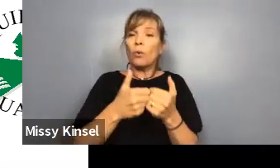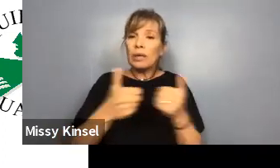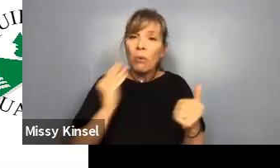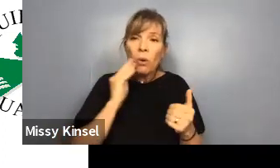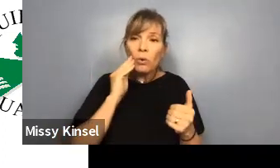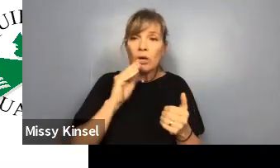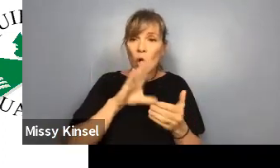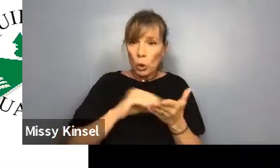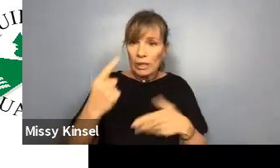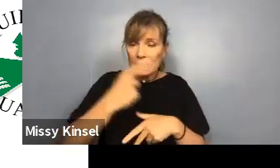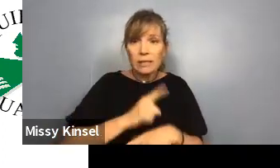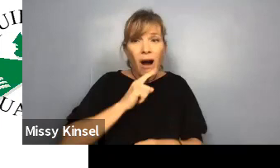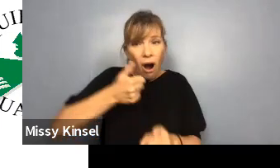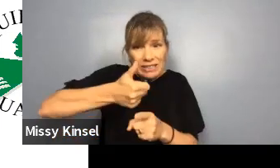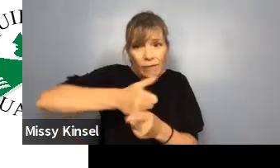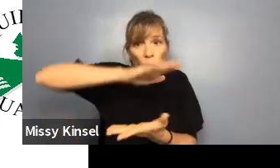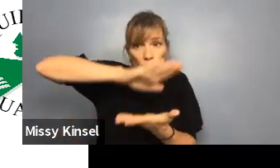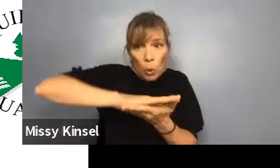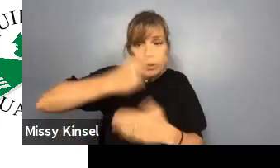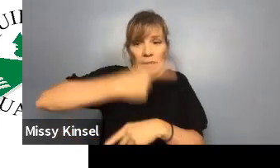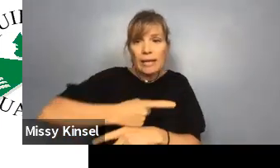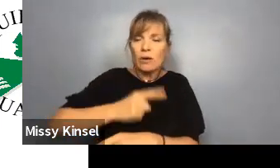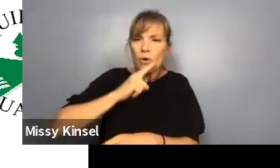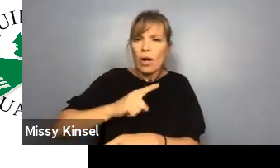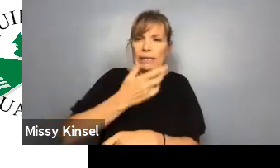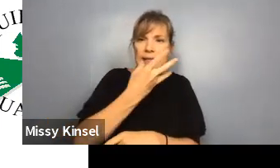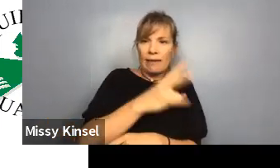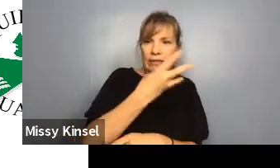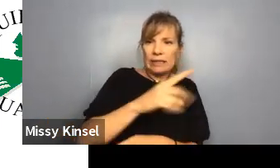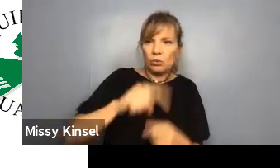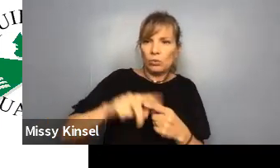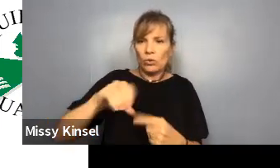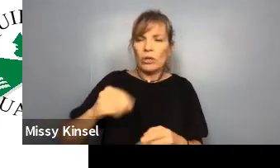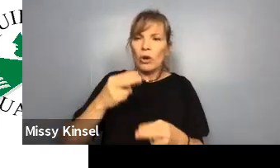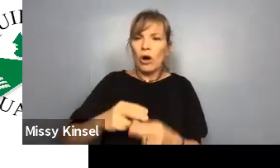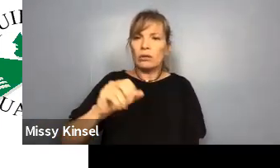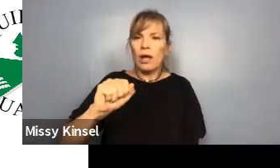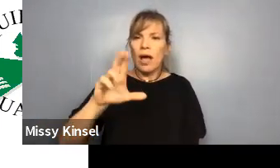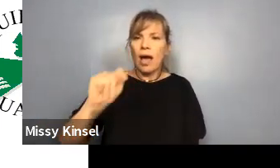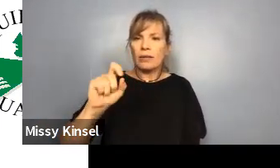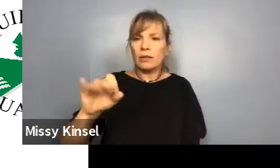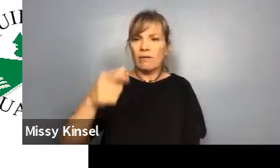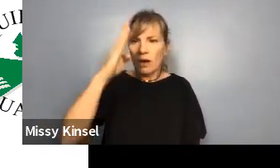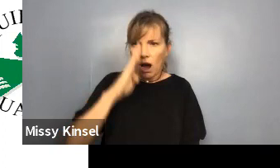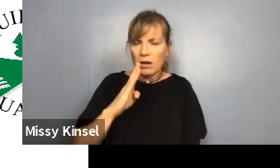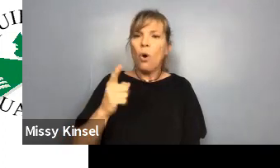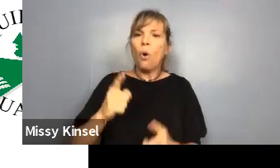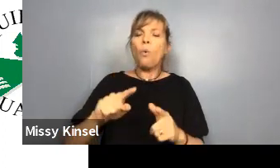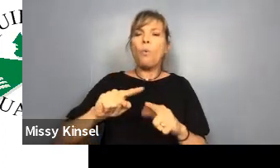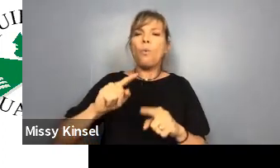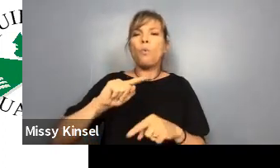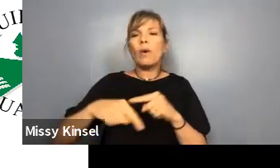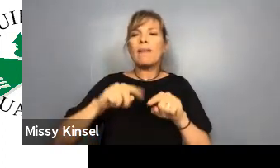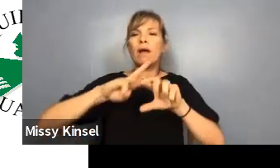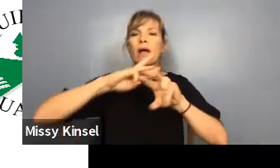days. Those act of God days from the 17th to the 30th, when the pandemic was starting and